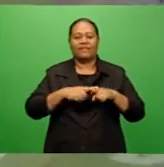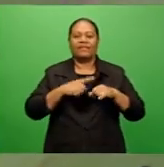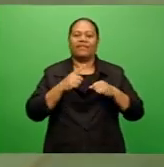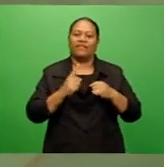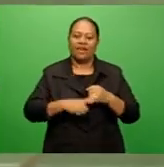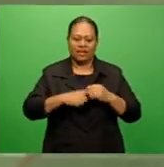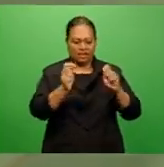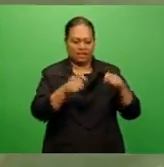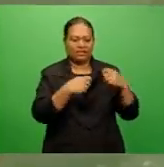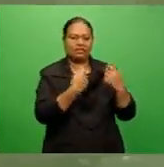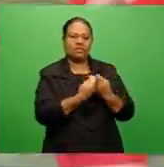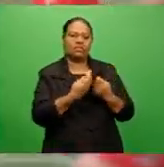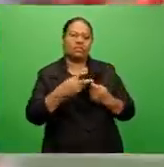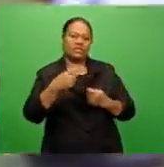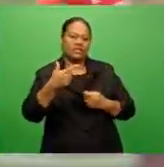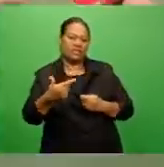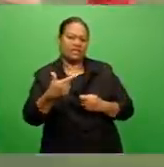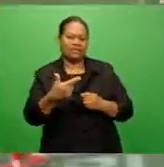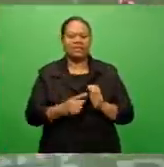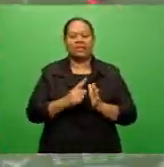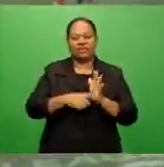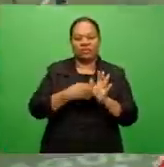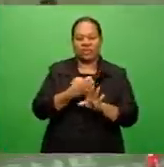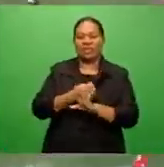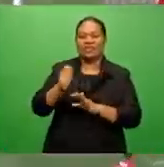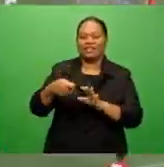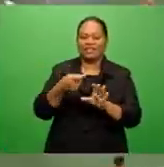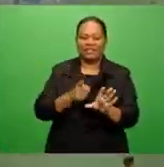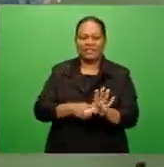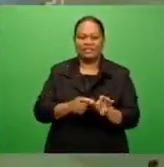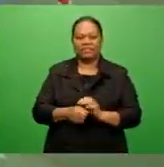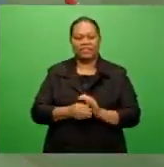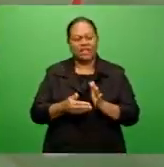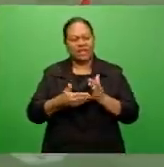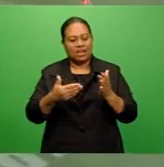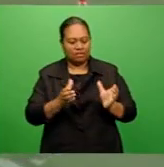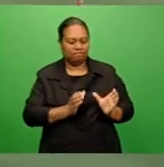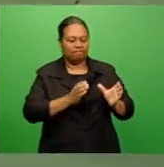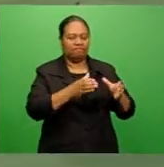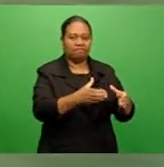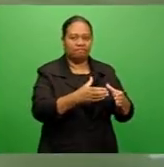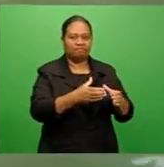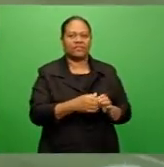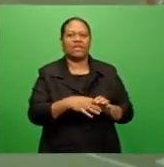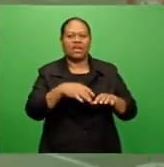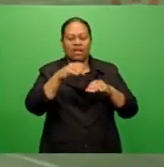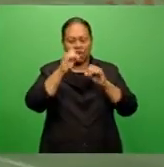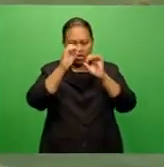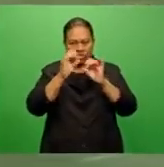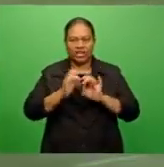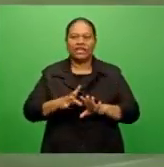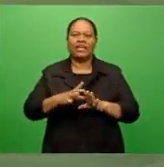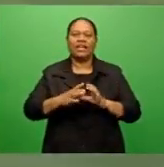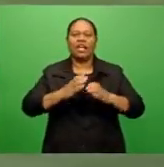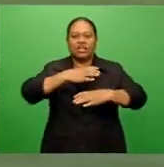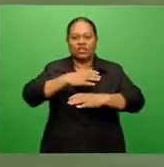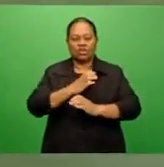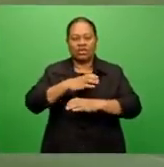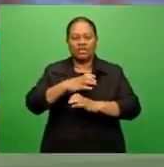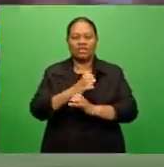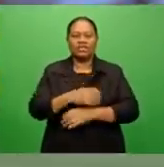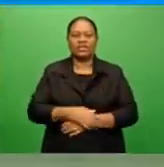the 27th of July in 2021. The Fiji Mbati is in Pool B with Australia, Scotland and Italy for the World